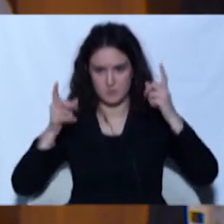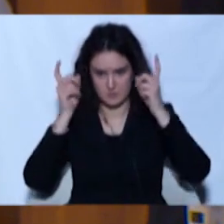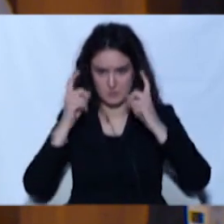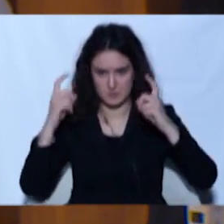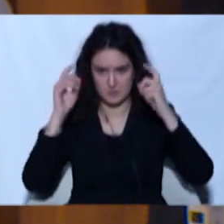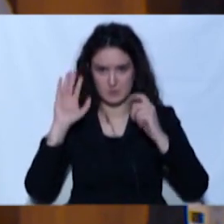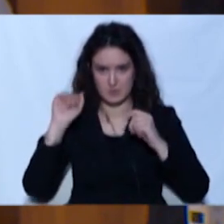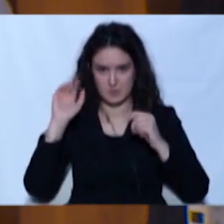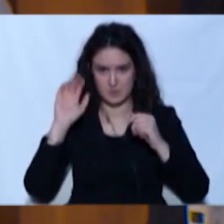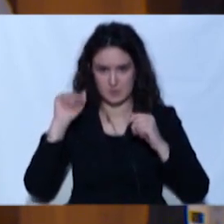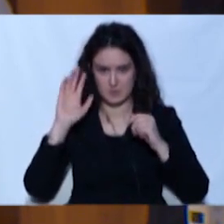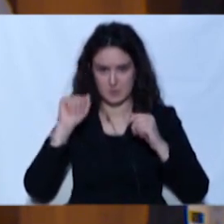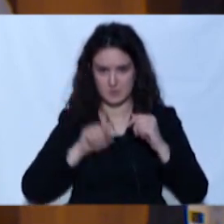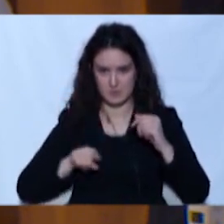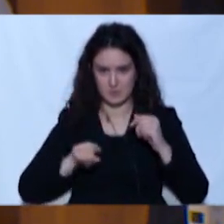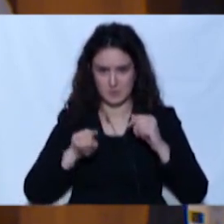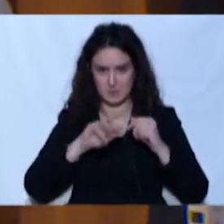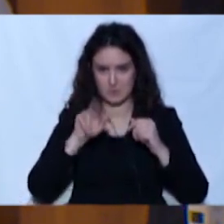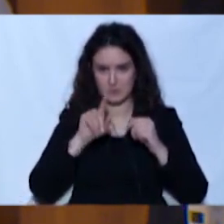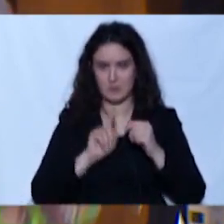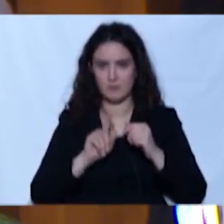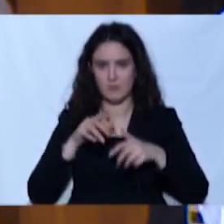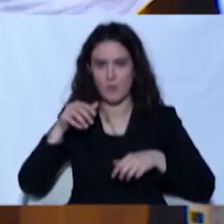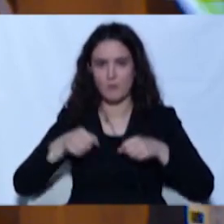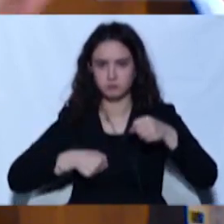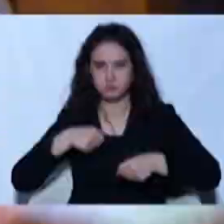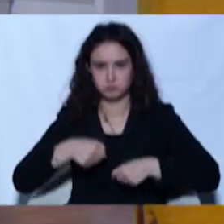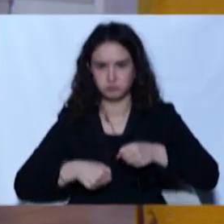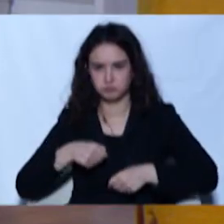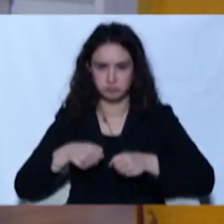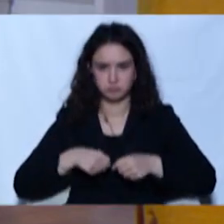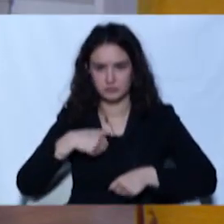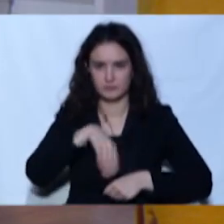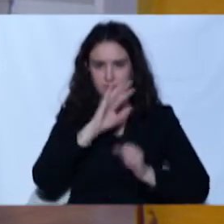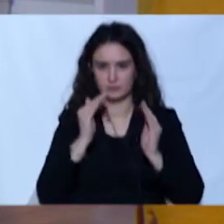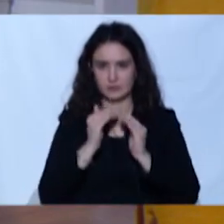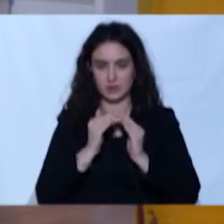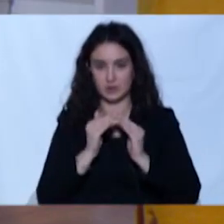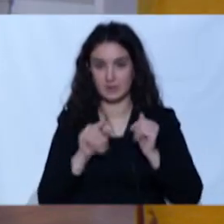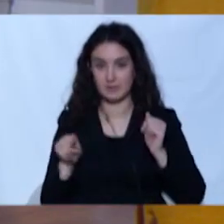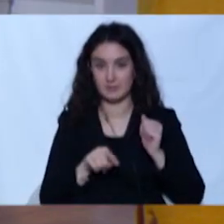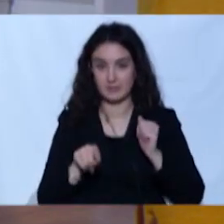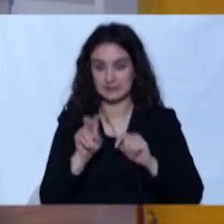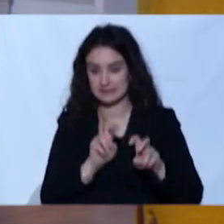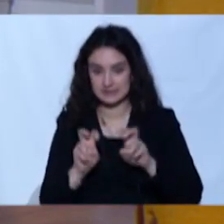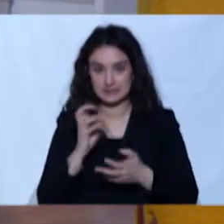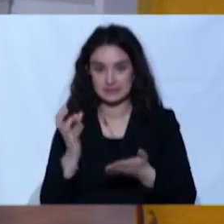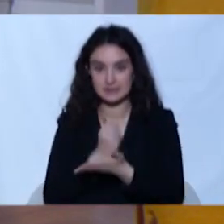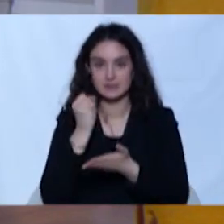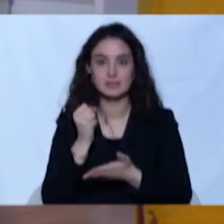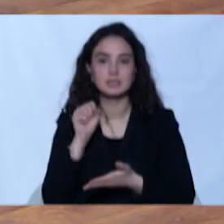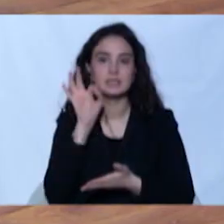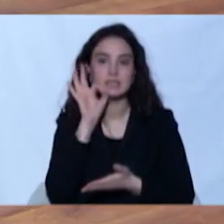Goodbye to the mouse and went to his house. The mouse found a nut to eat at his